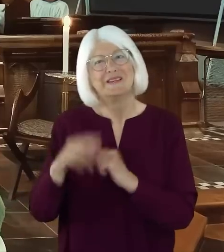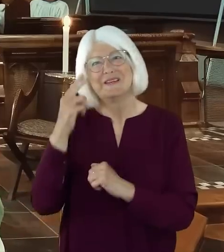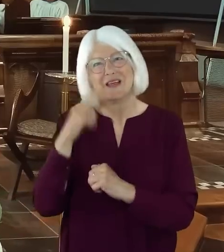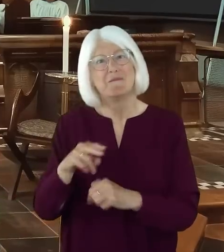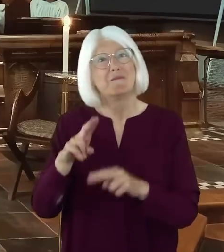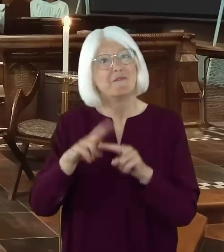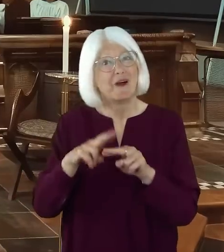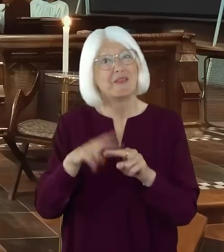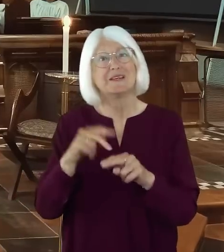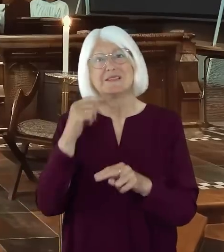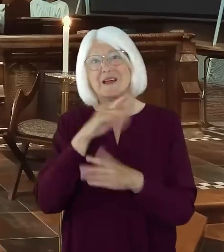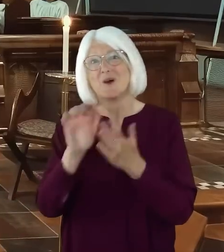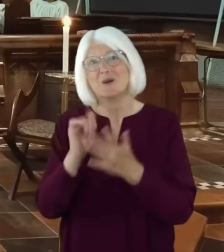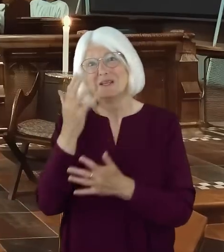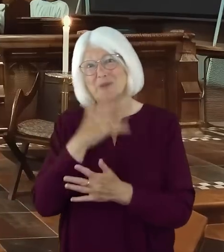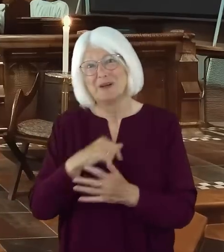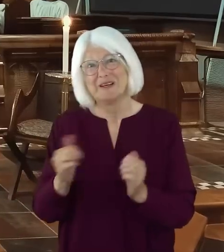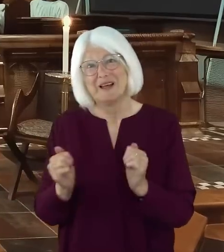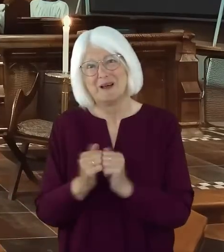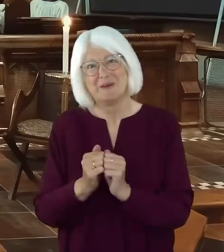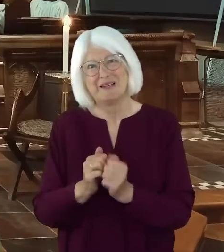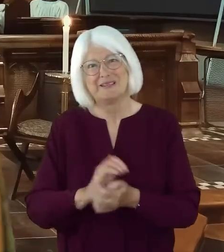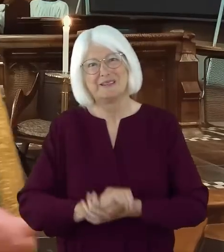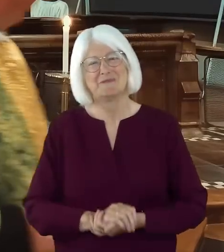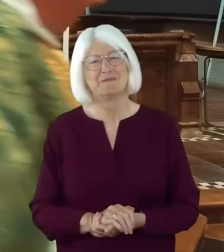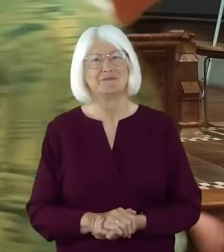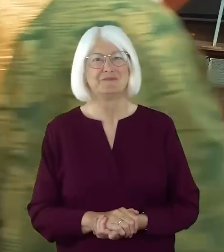Father, Son, and Holy Spirit. Amen.